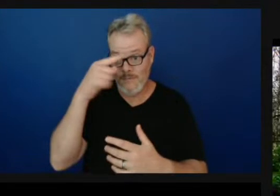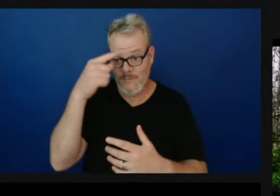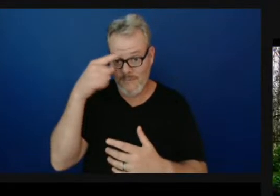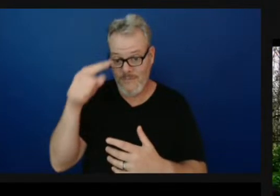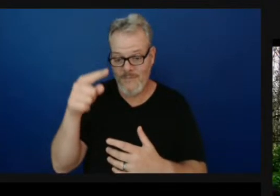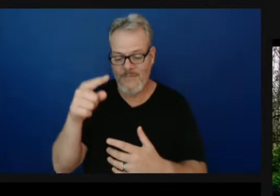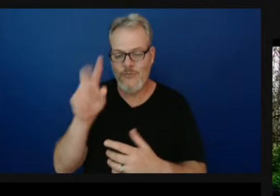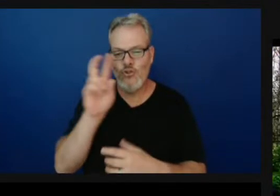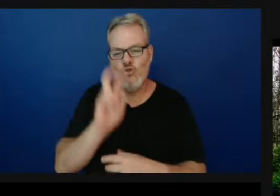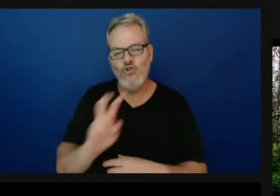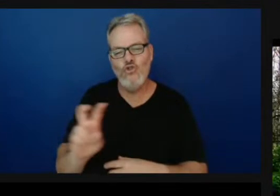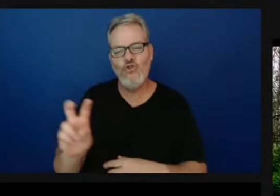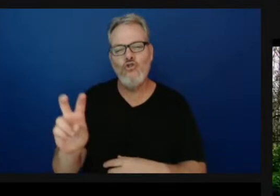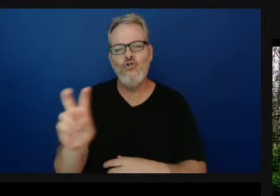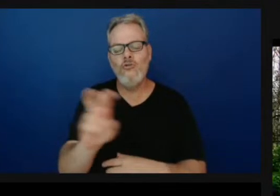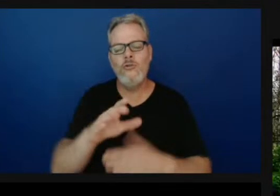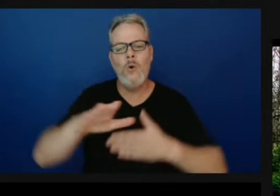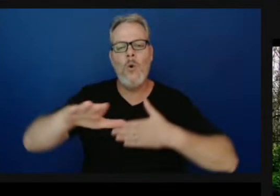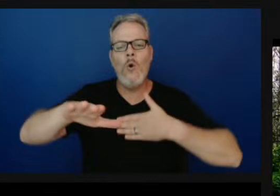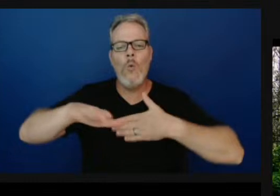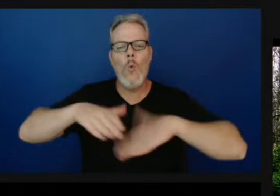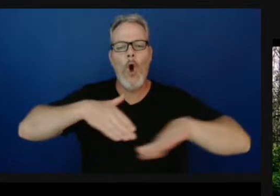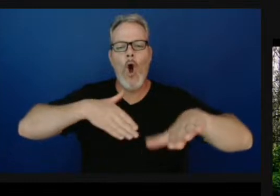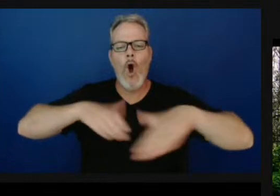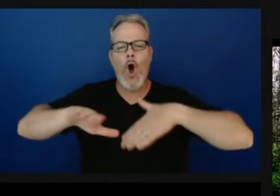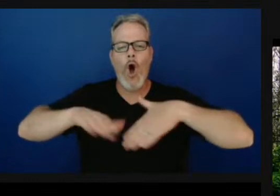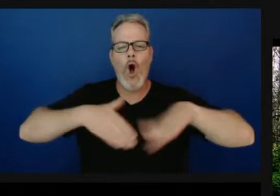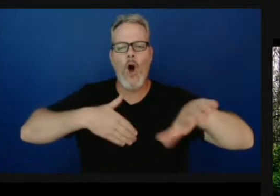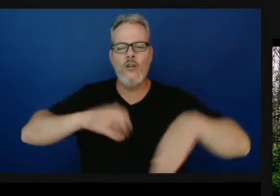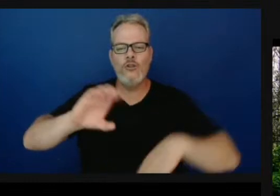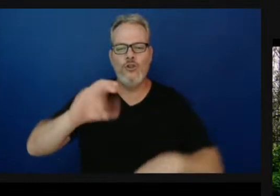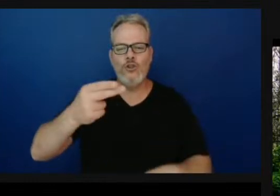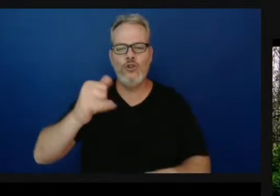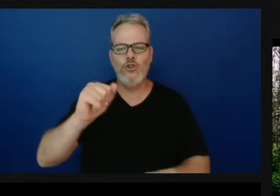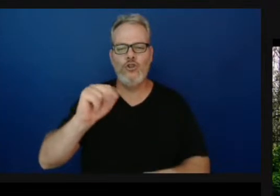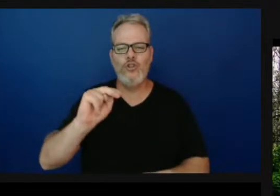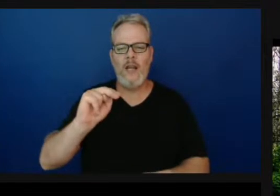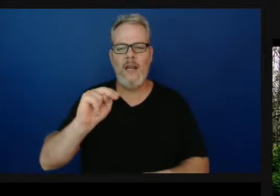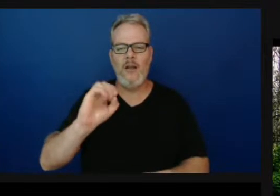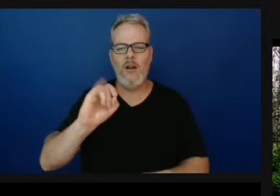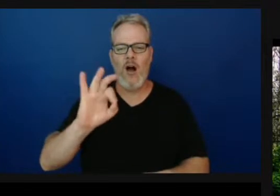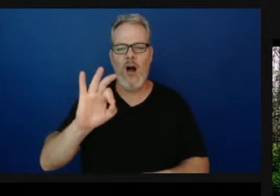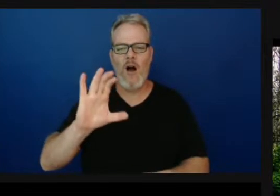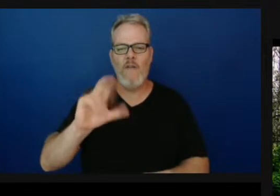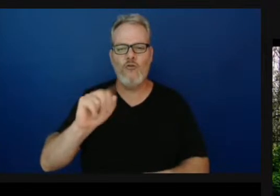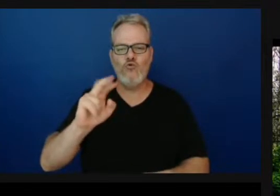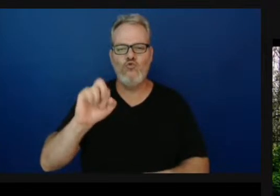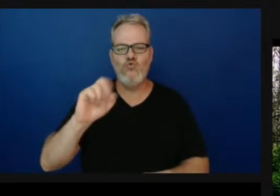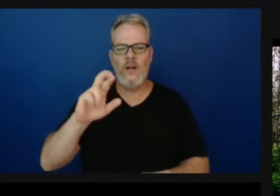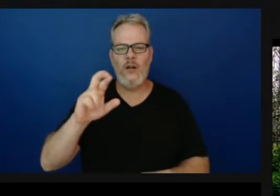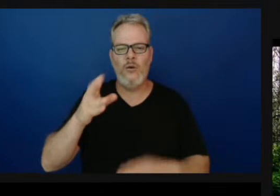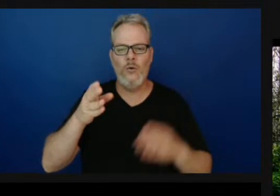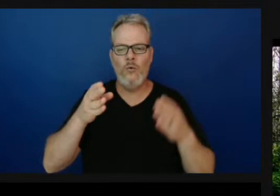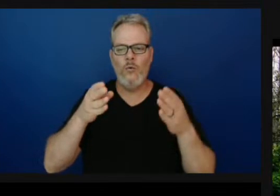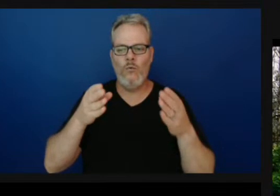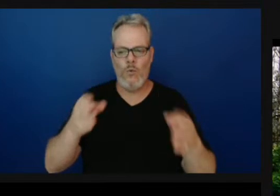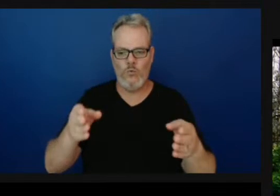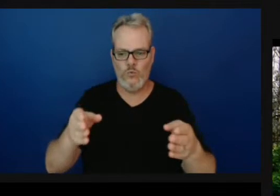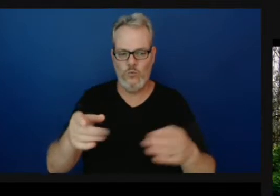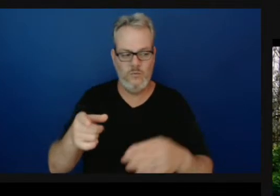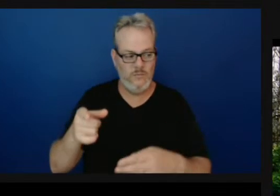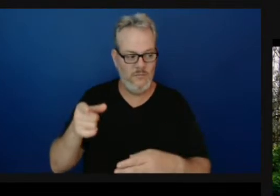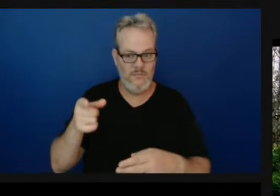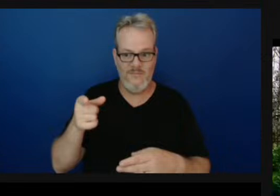journey as she walked down a chain of craters road to examine these cracks. So I'll go kind of quickly through the non-crack ones. Here's Luamanu crater, walking